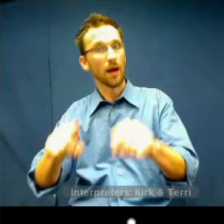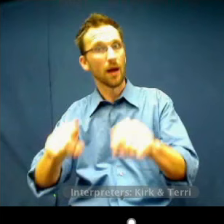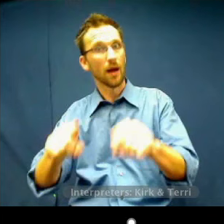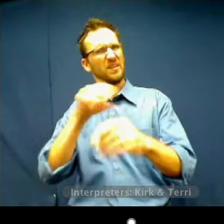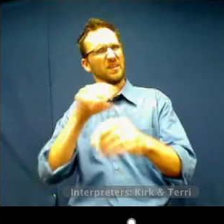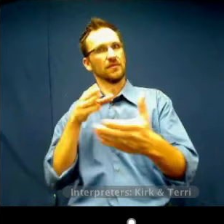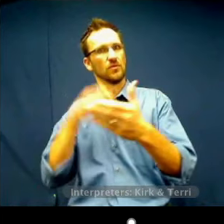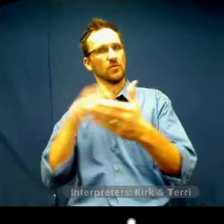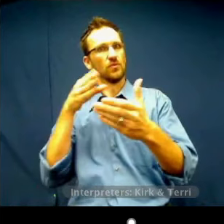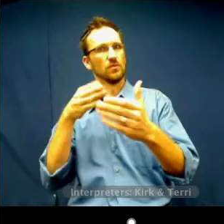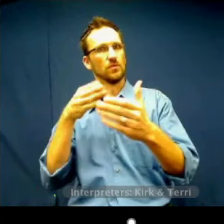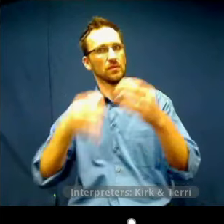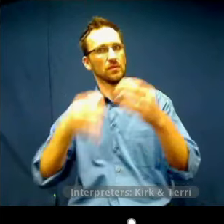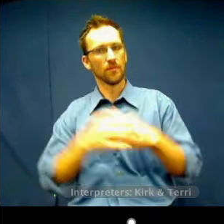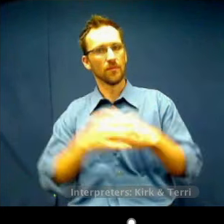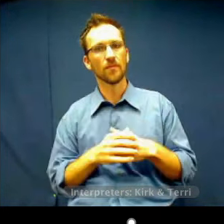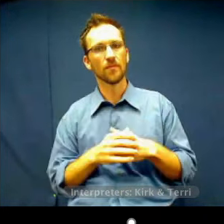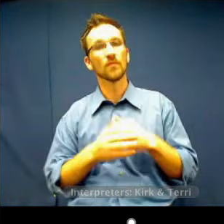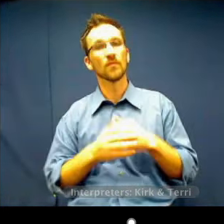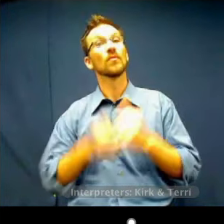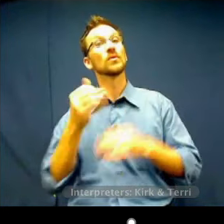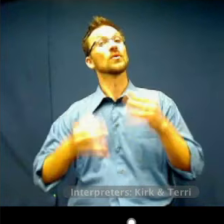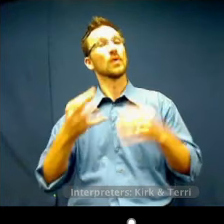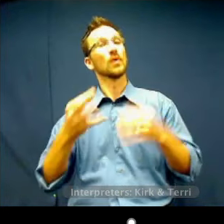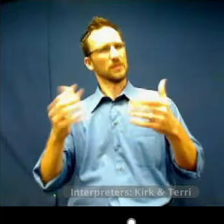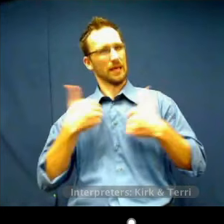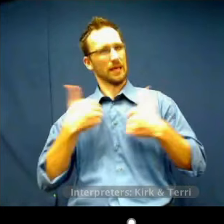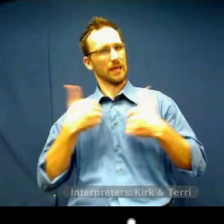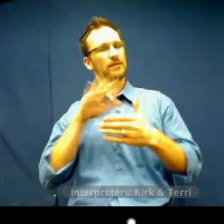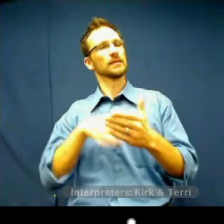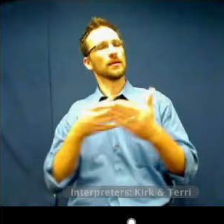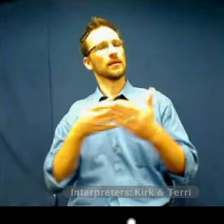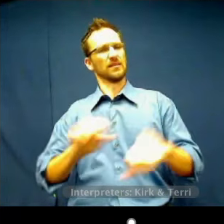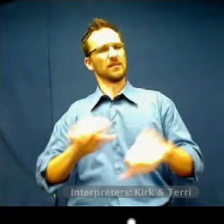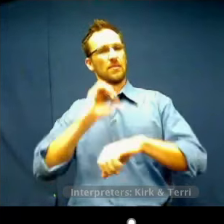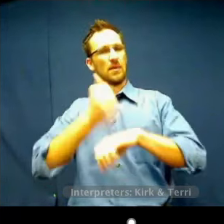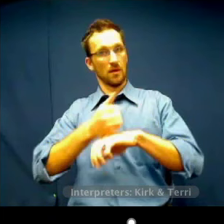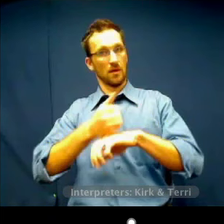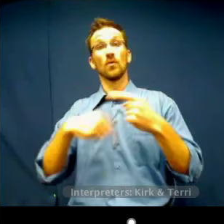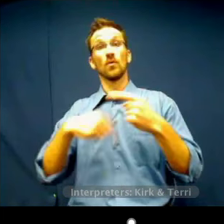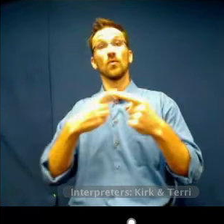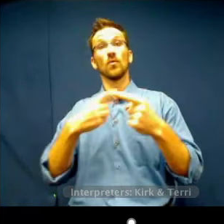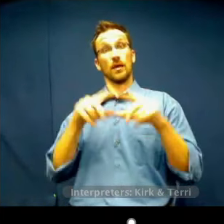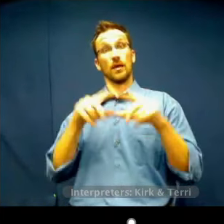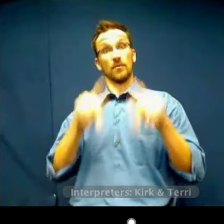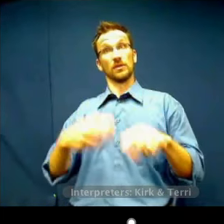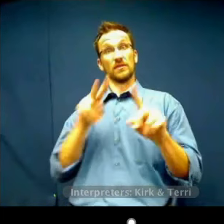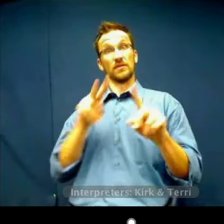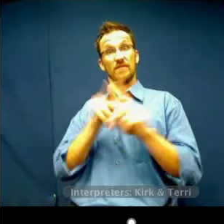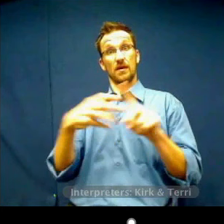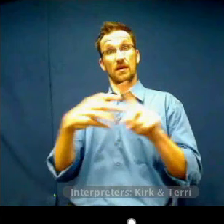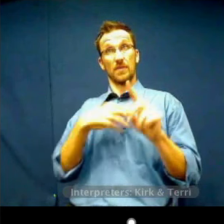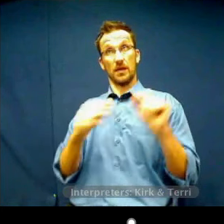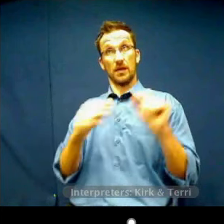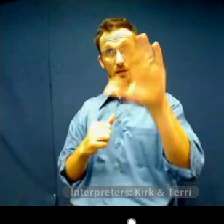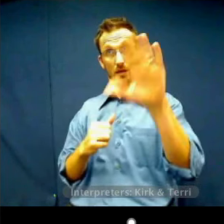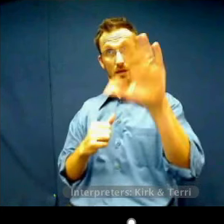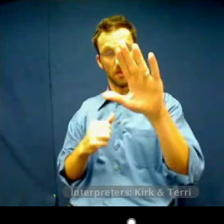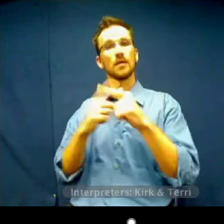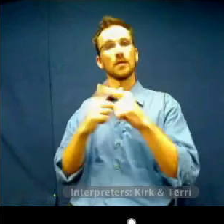Most courts have a scheduling system so that when you file a complaint, you put on a schedule, and ADR is part of that.